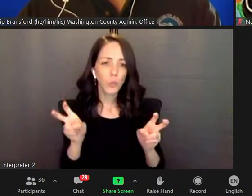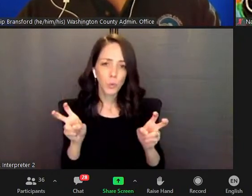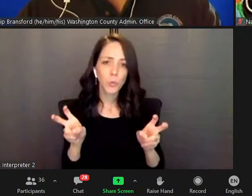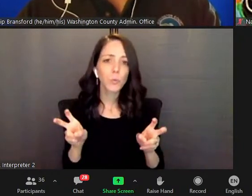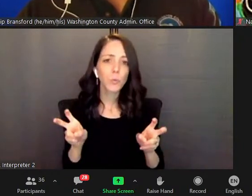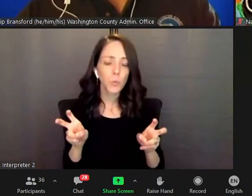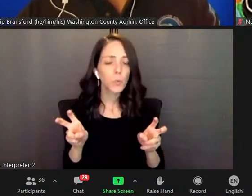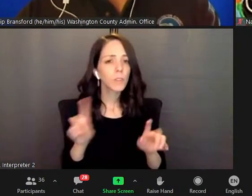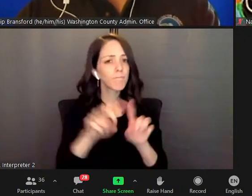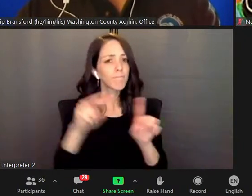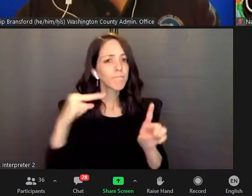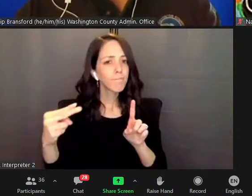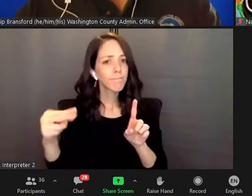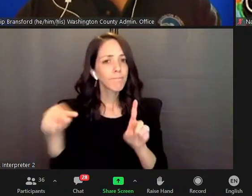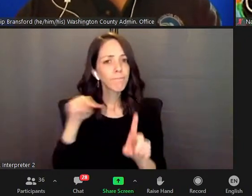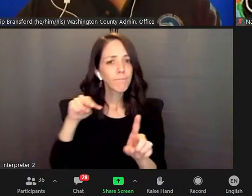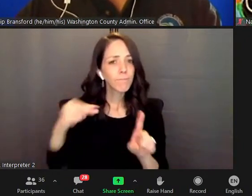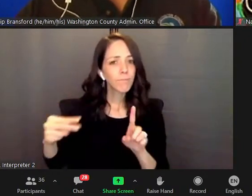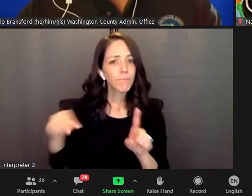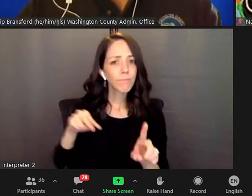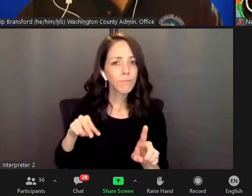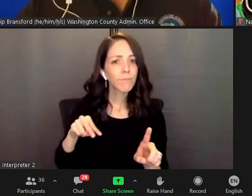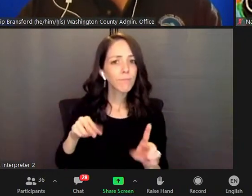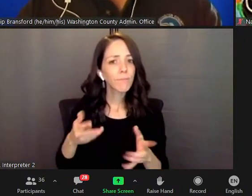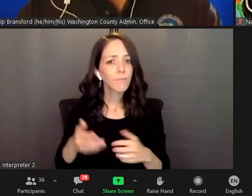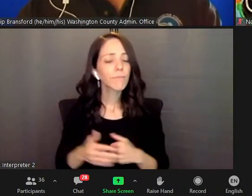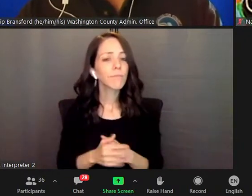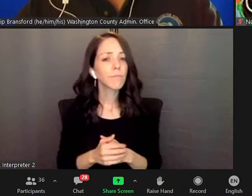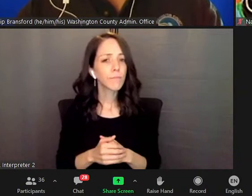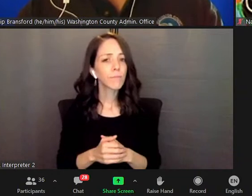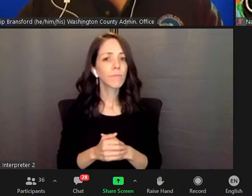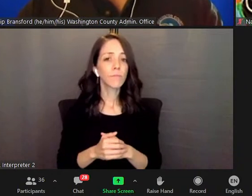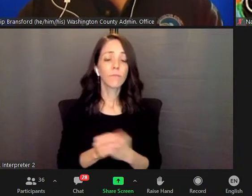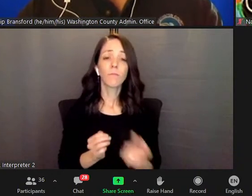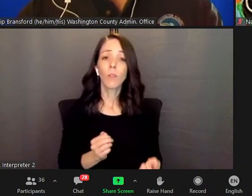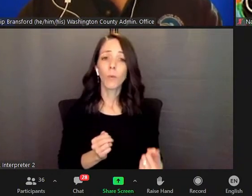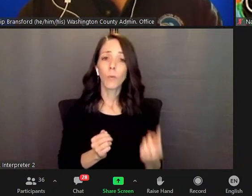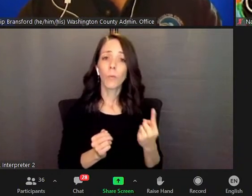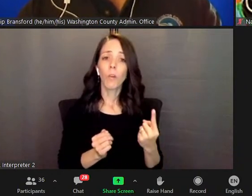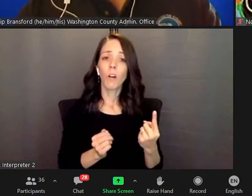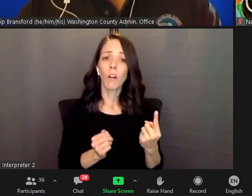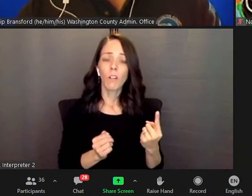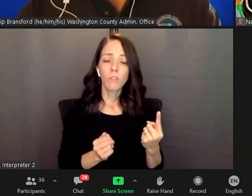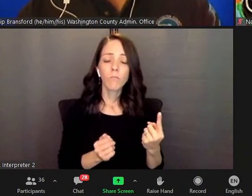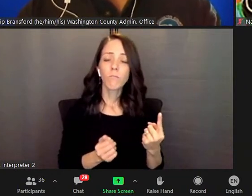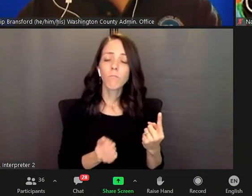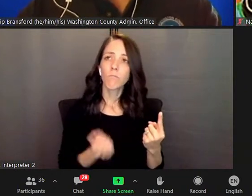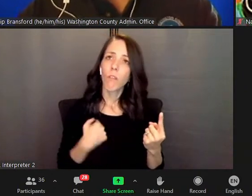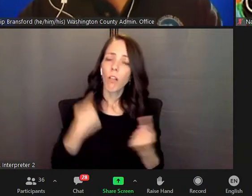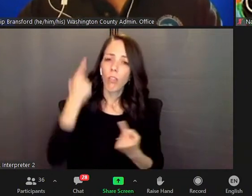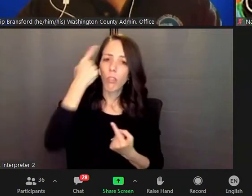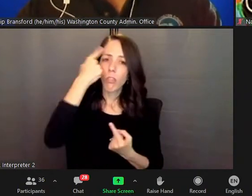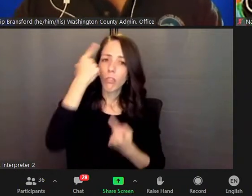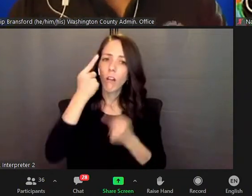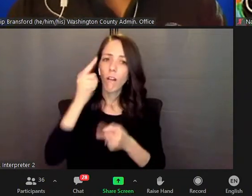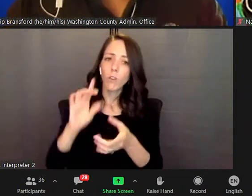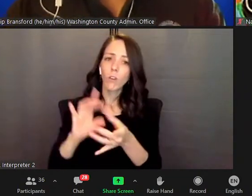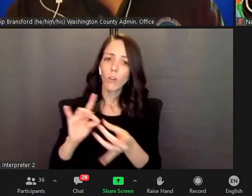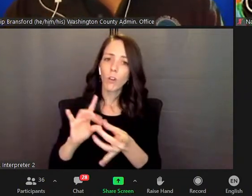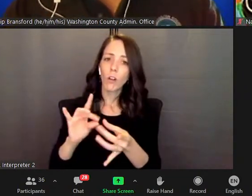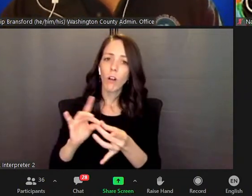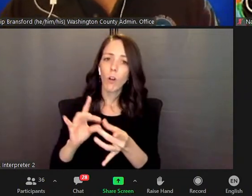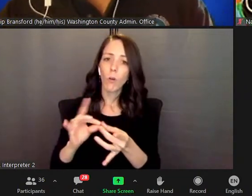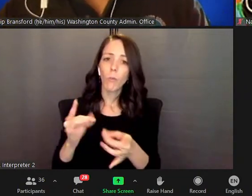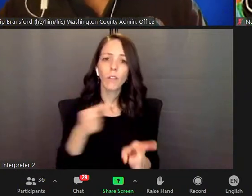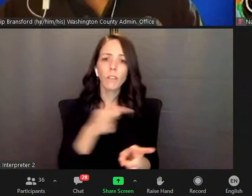certain perspectives, but there's other perspectives as well. One thoughtful comment that I heard a bit ago was, what do we do about these